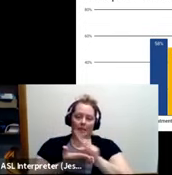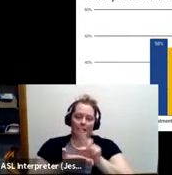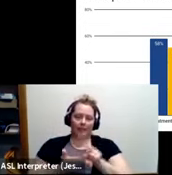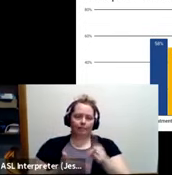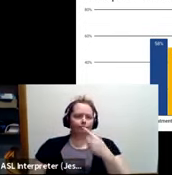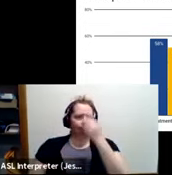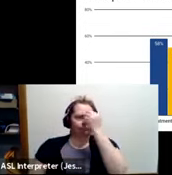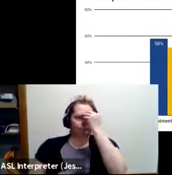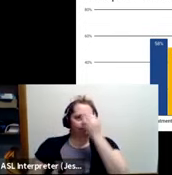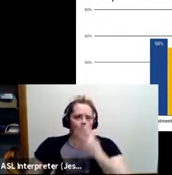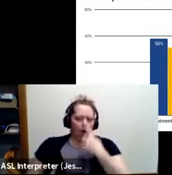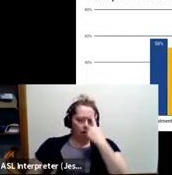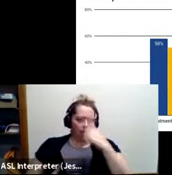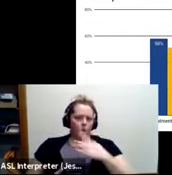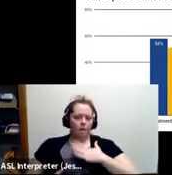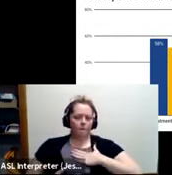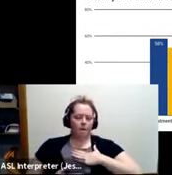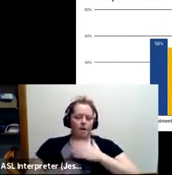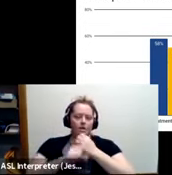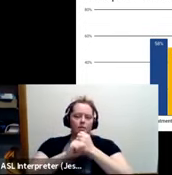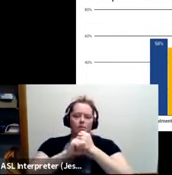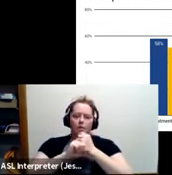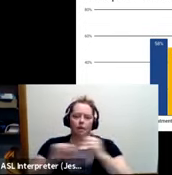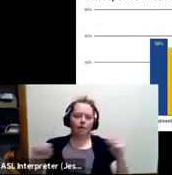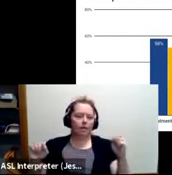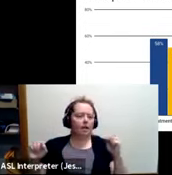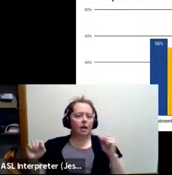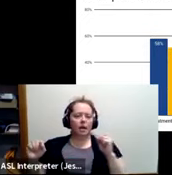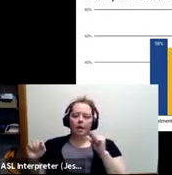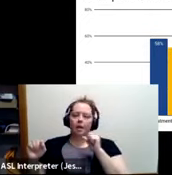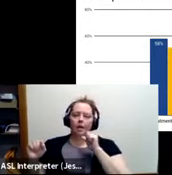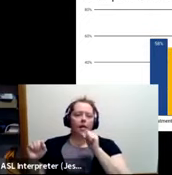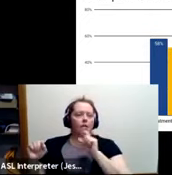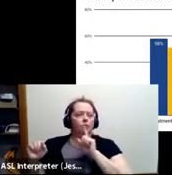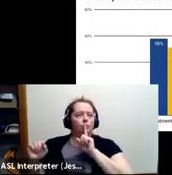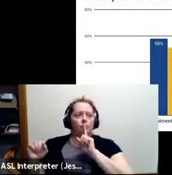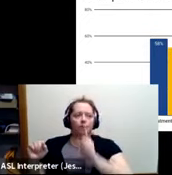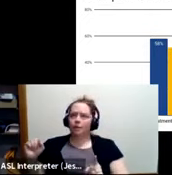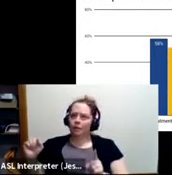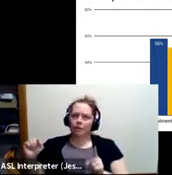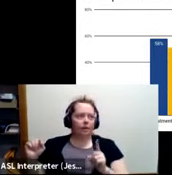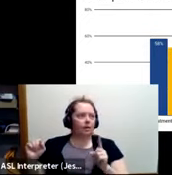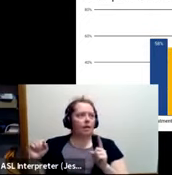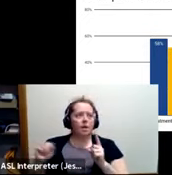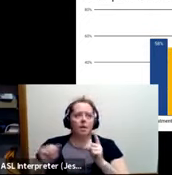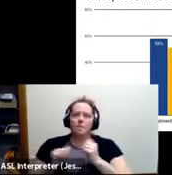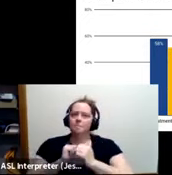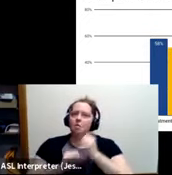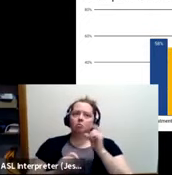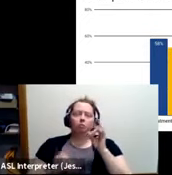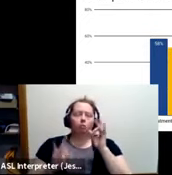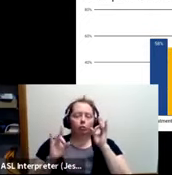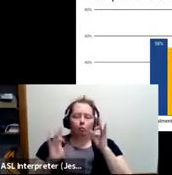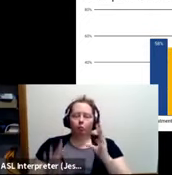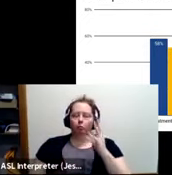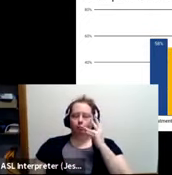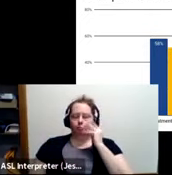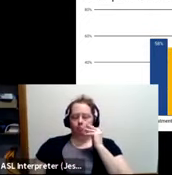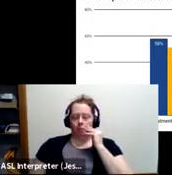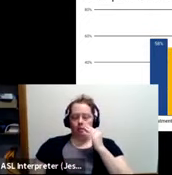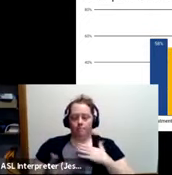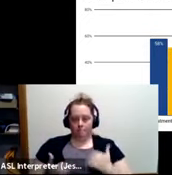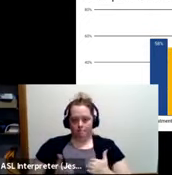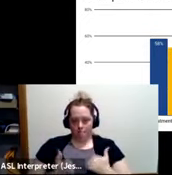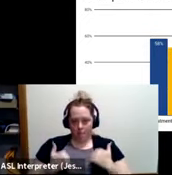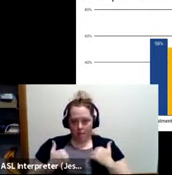was not for my safety. That was the most horrible experience in my life, to be locked in a room away from